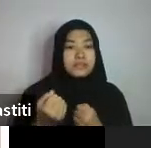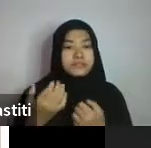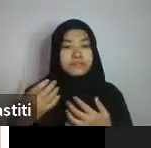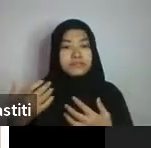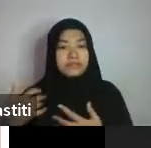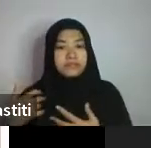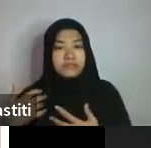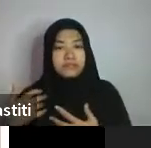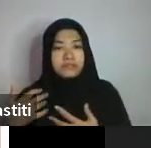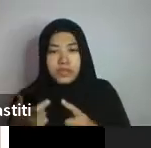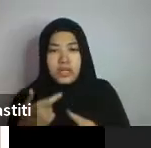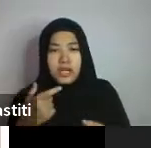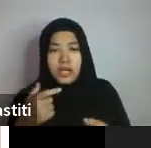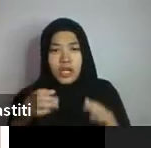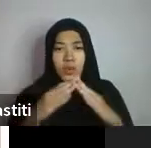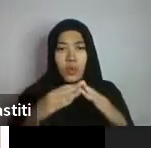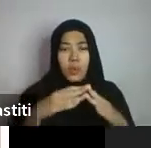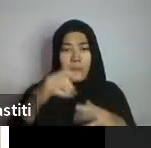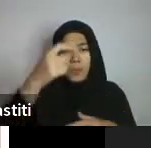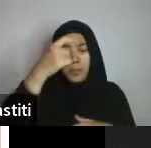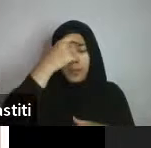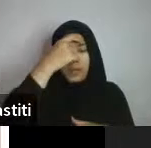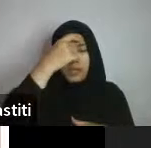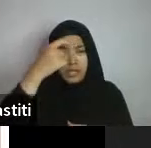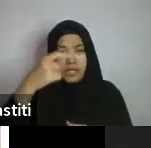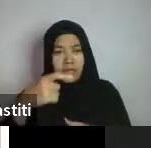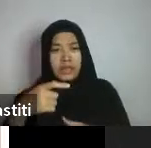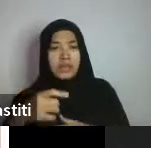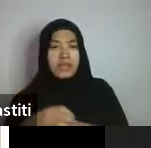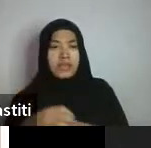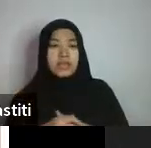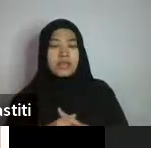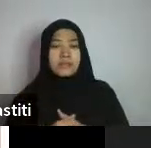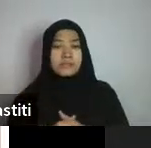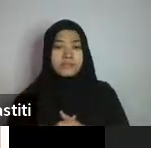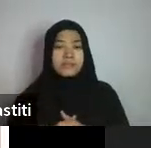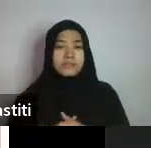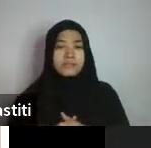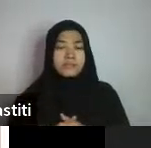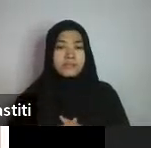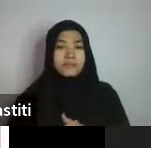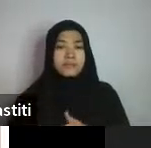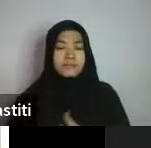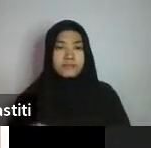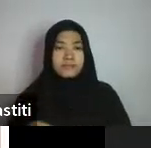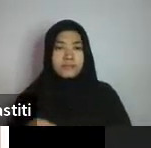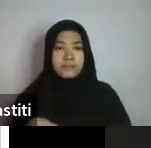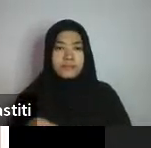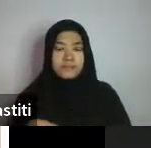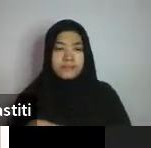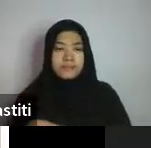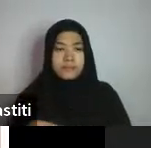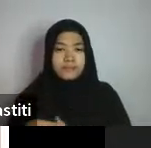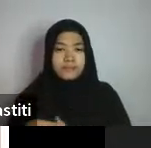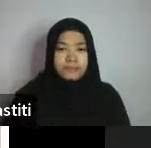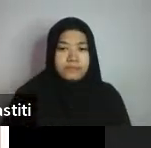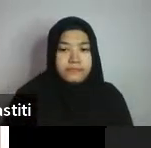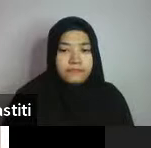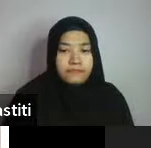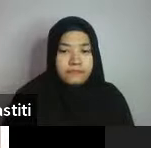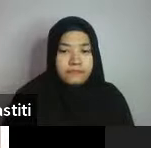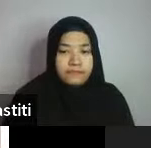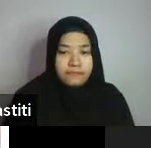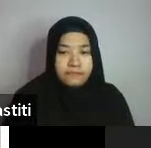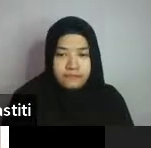put people to work. Work gives meaning to life. It also helps make running the mental hospital so much